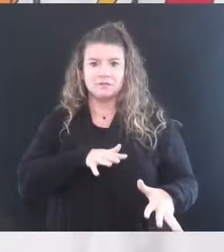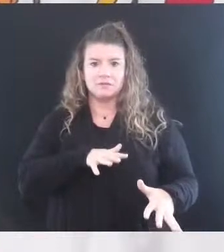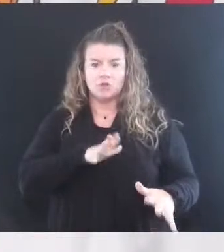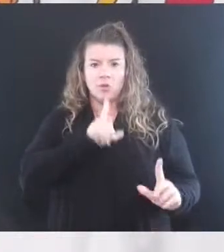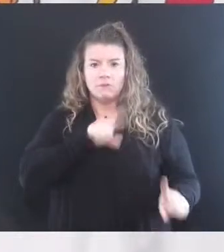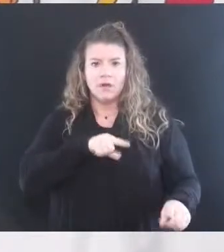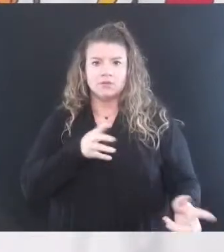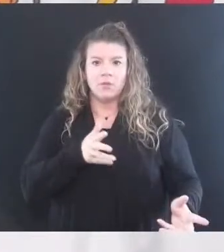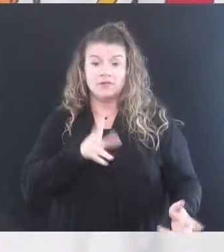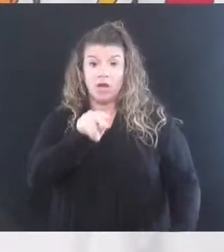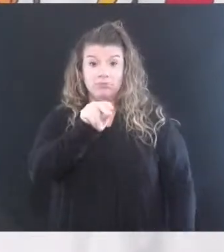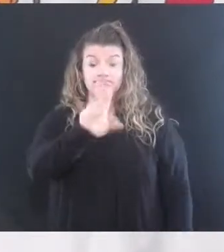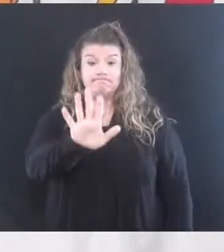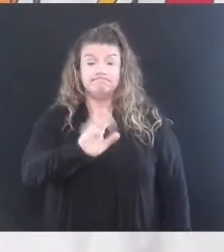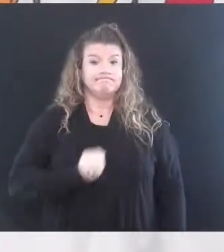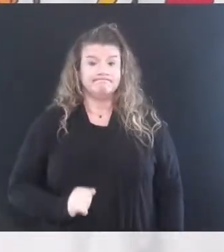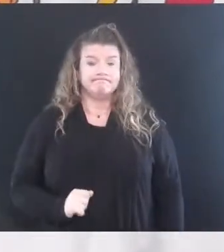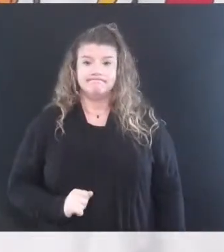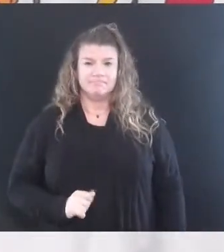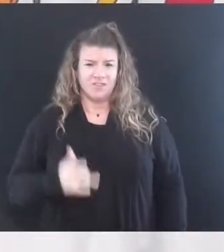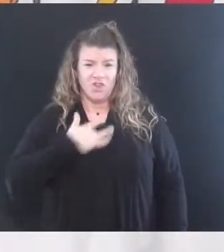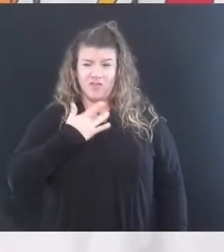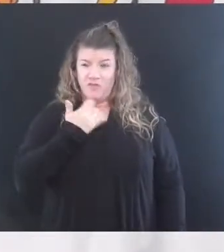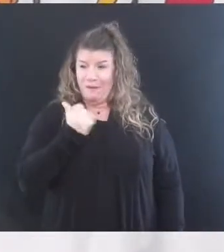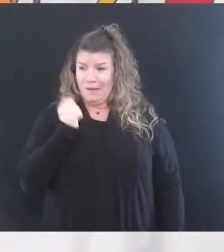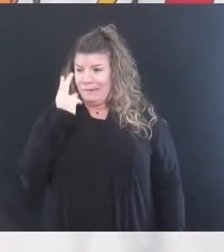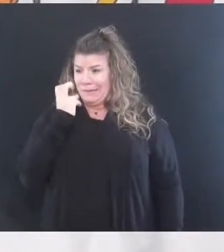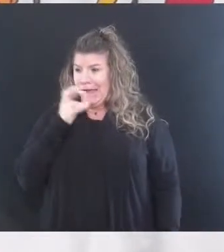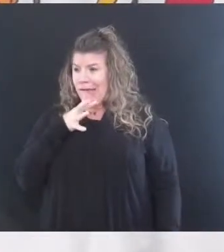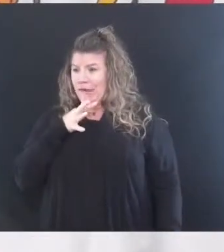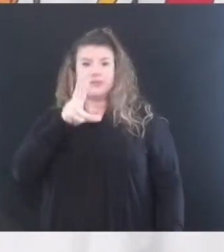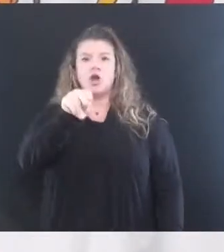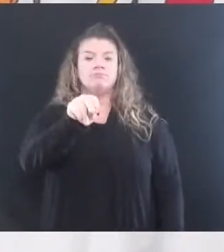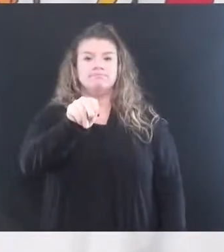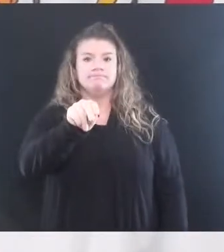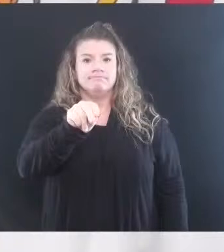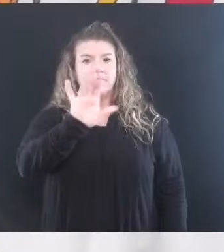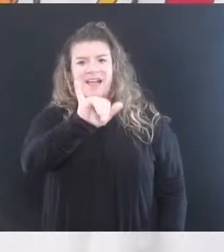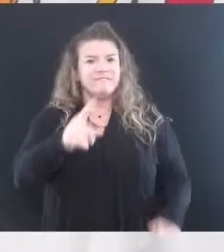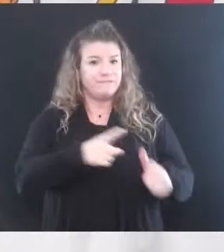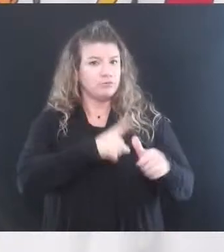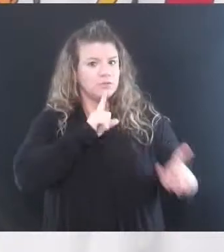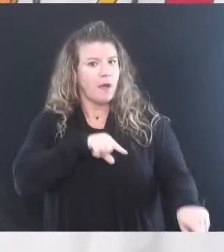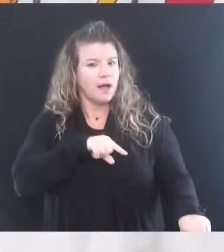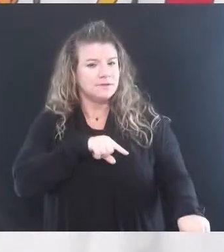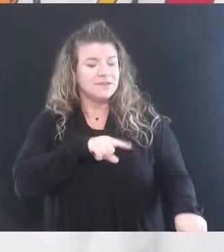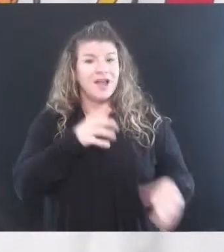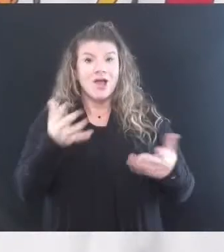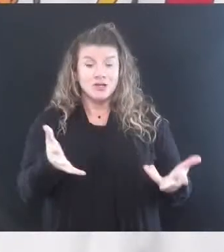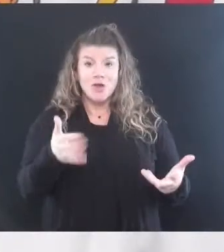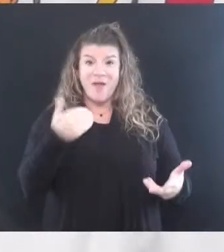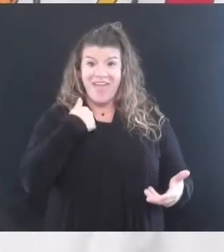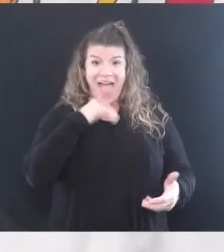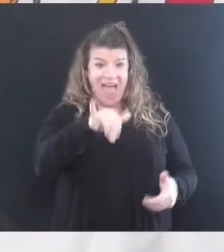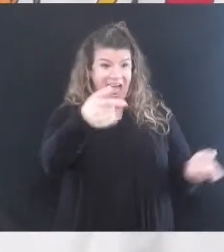response? It's no. And so with all that, we've got a real